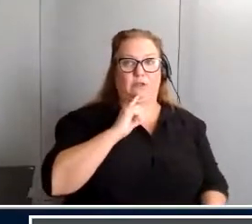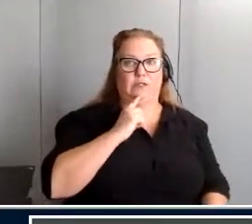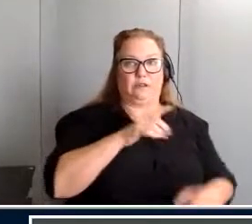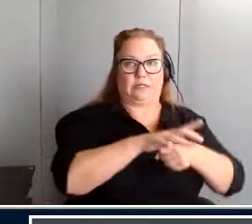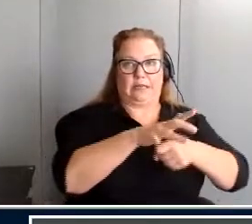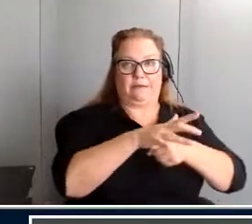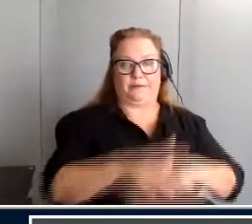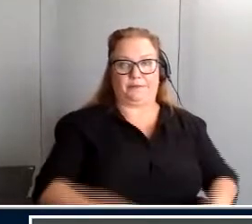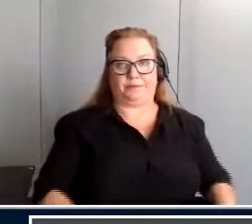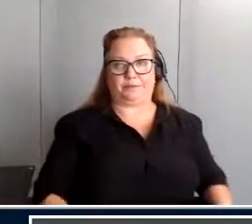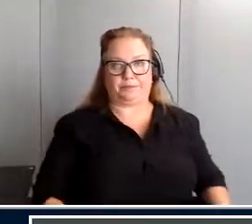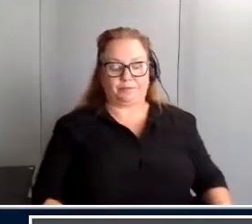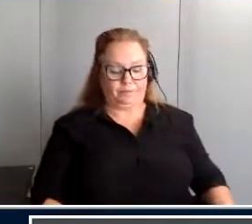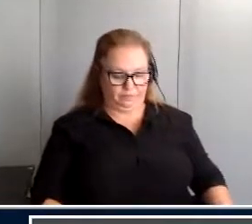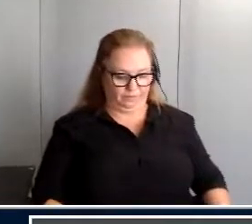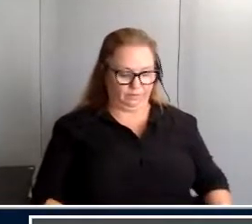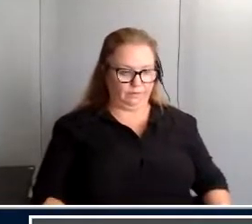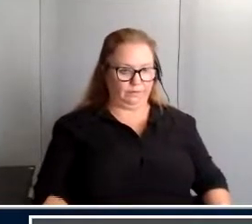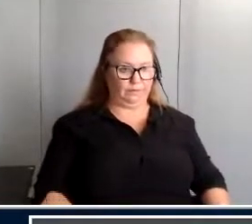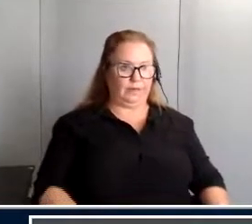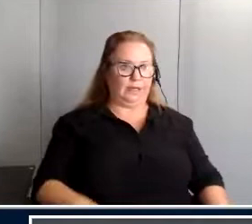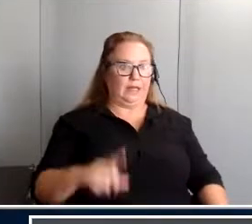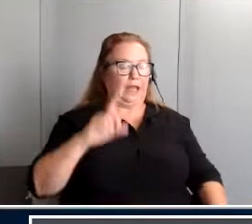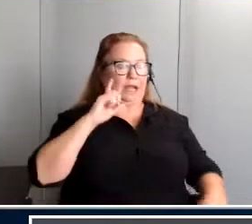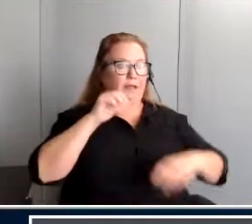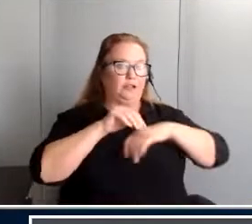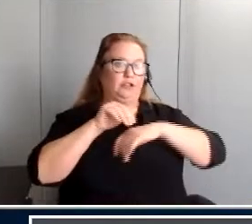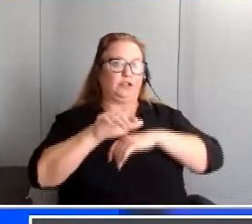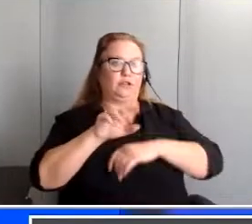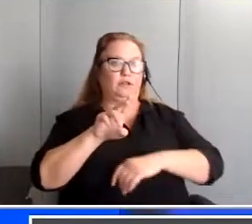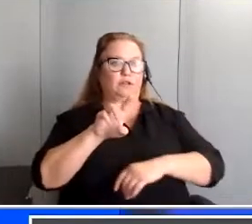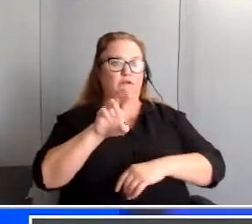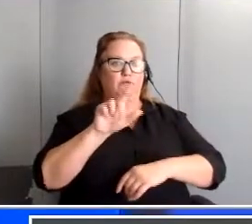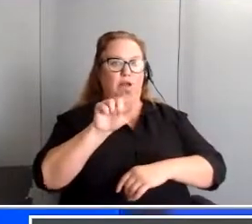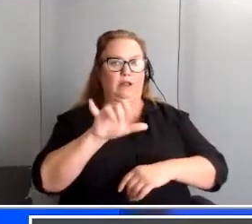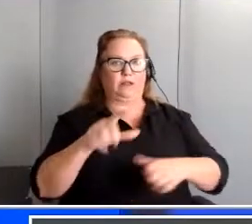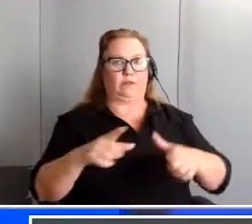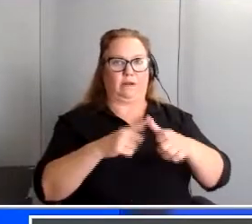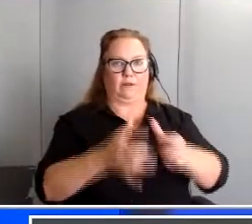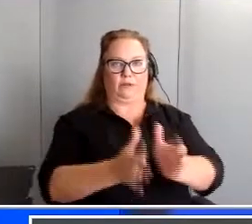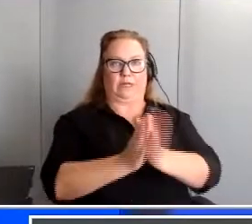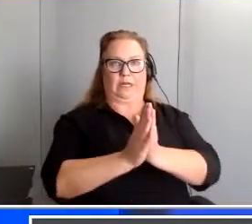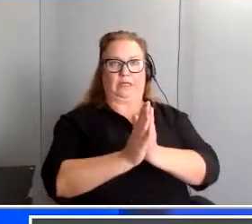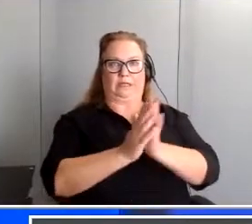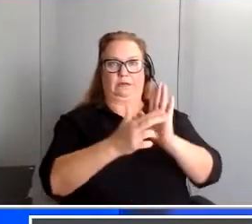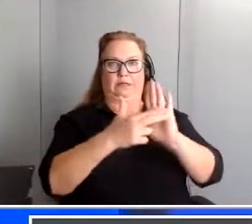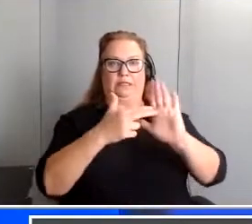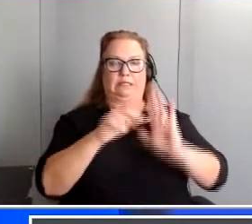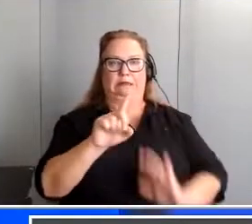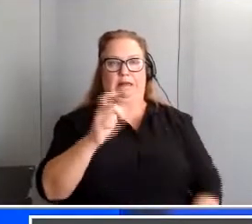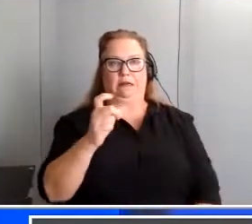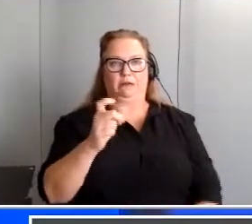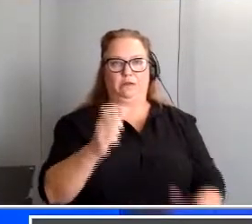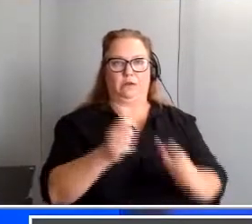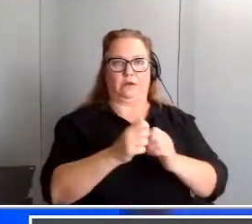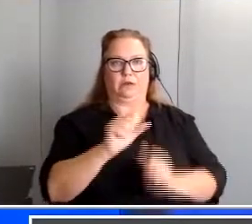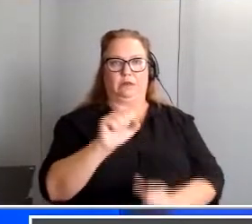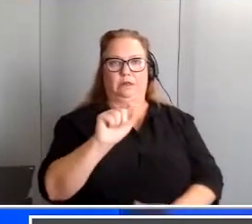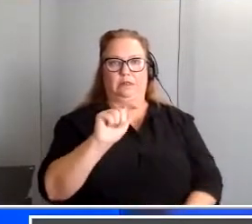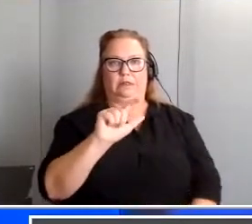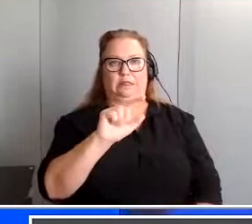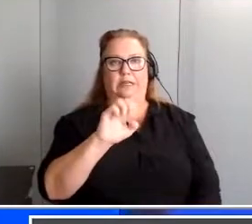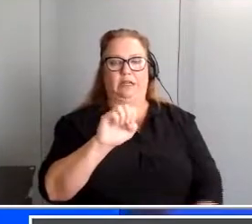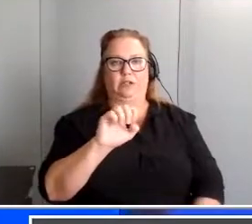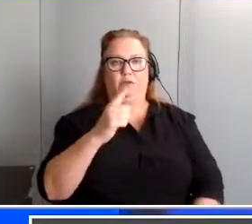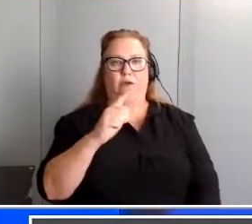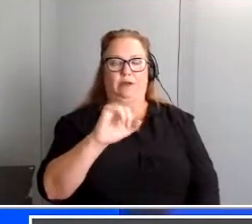Yeah, I thought that I should have really been sent to the urologist when I first asked. So I was kind of diagnosed with stage 1 intermediate. I wonder if I'd